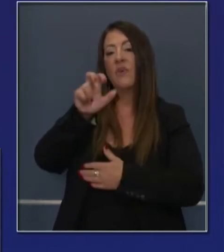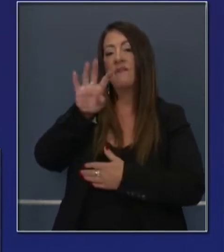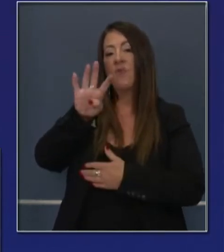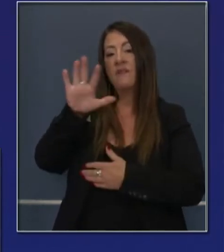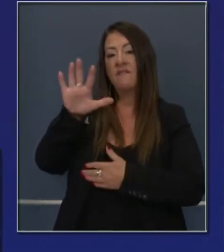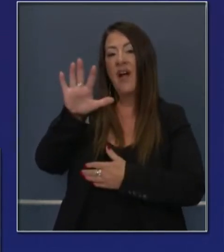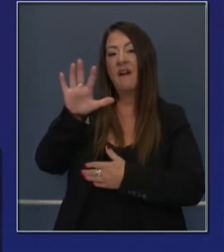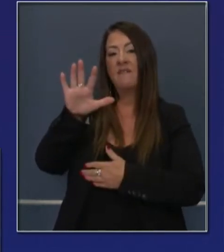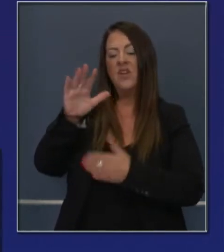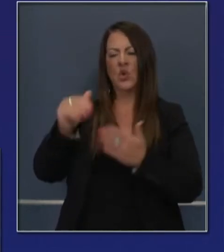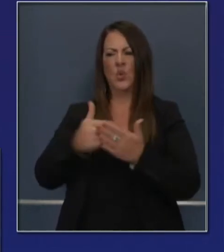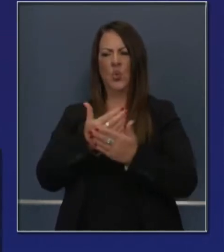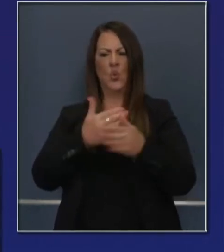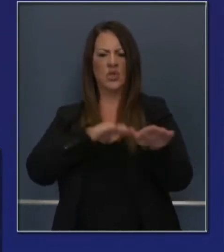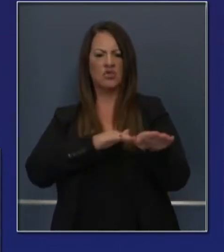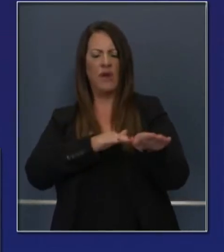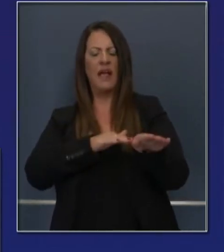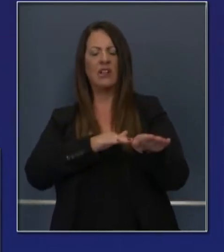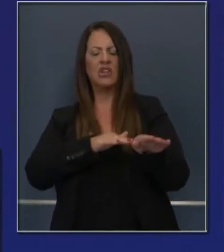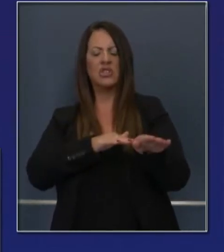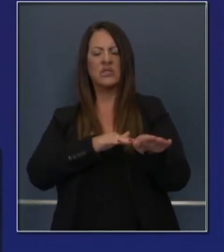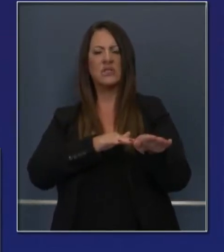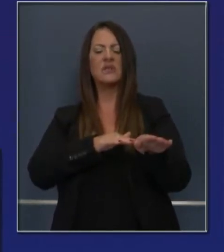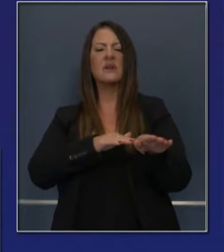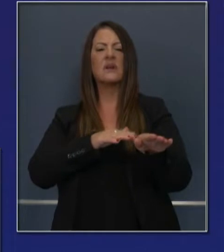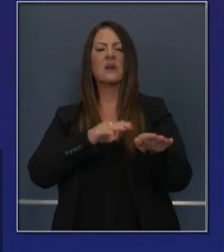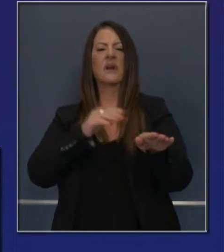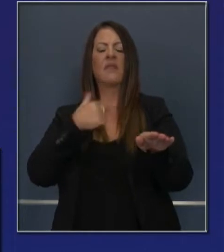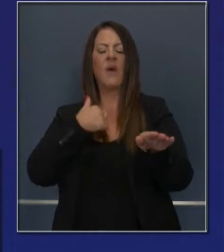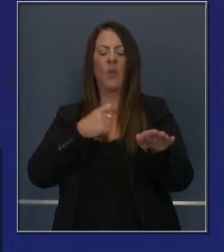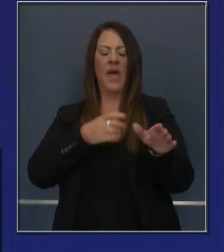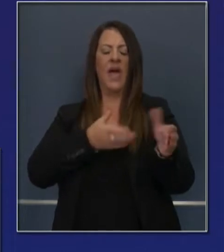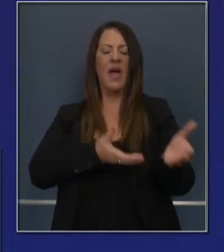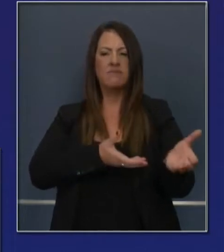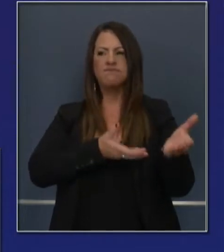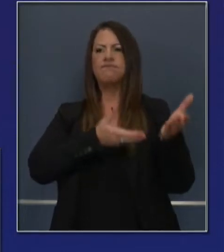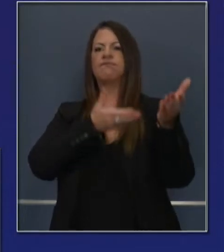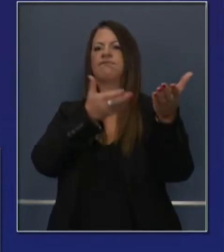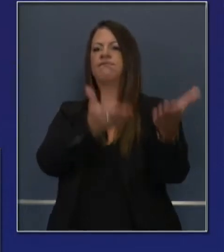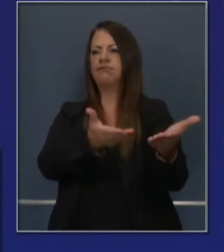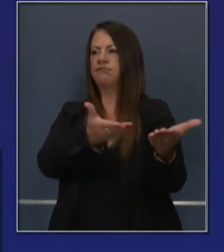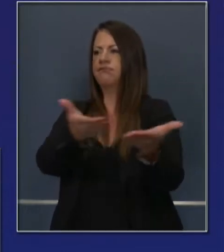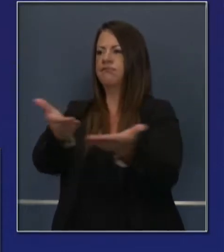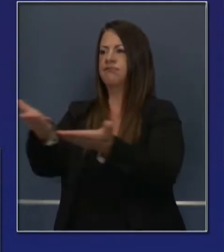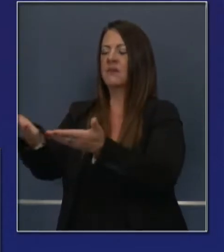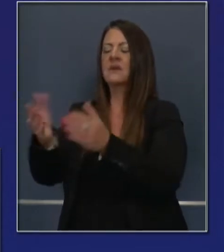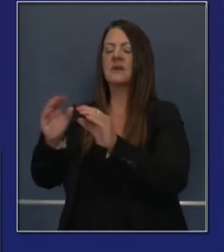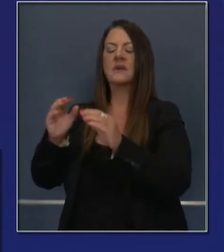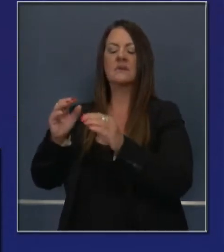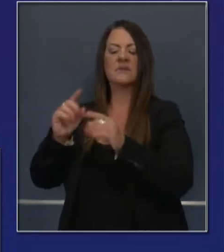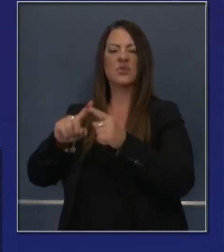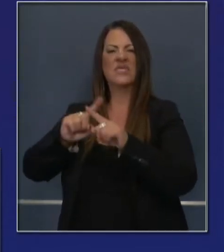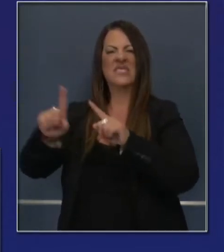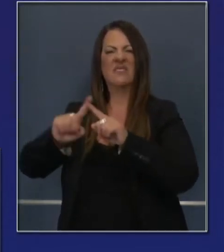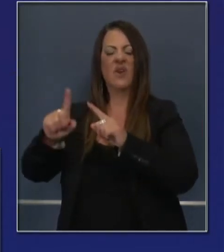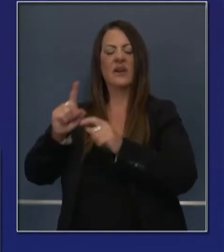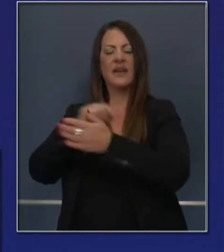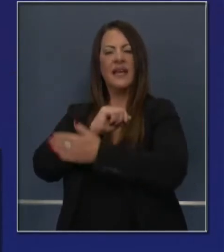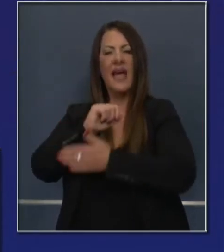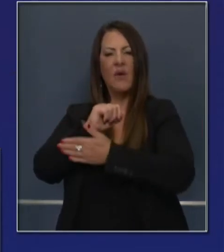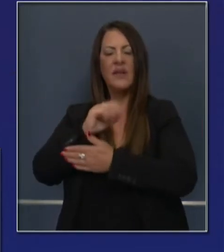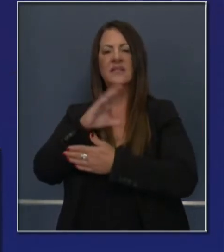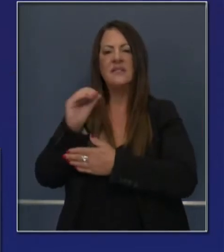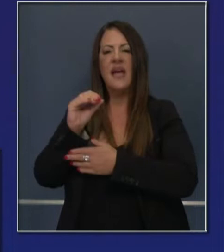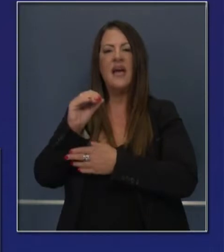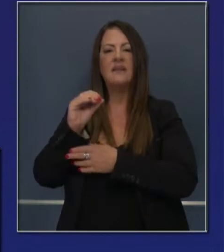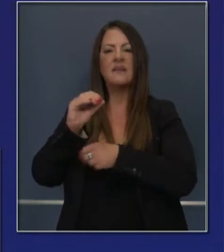1,345 new trailers that we were able to get out to 26 counties and two tribal nations. By the way,